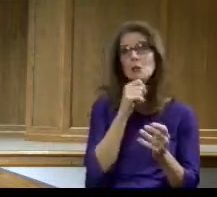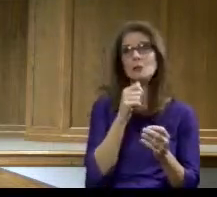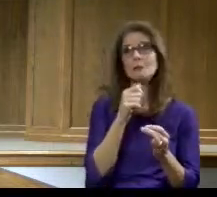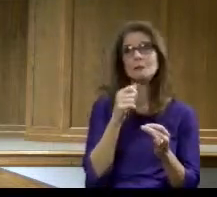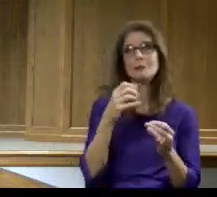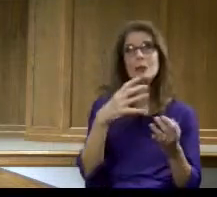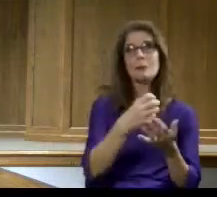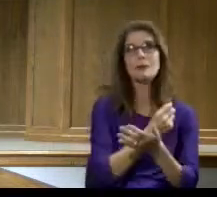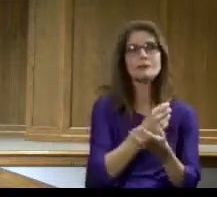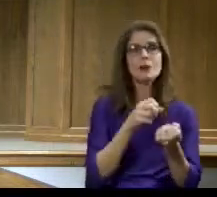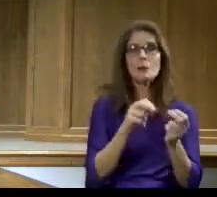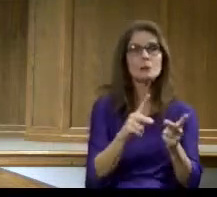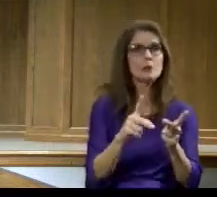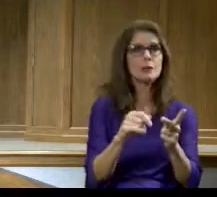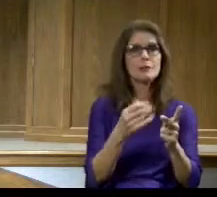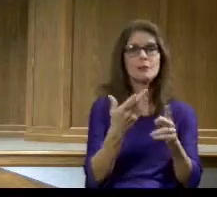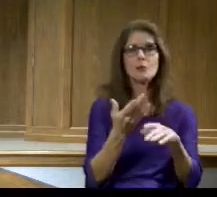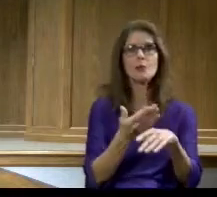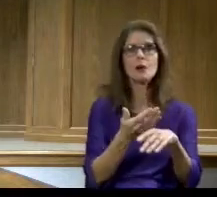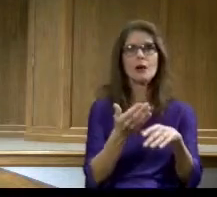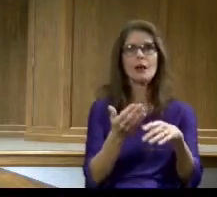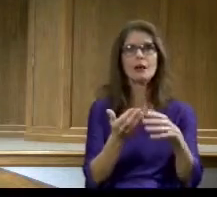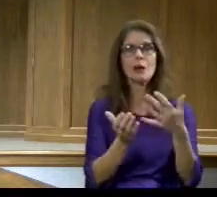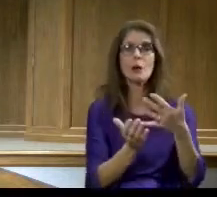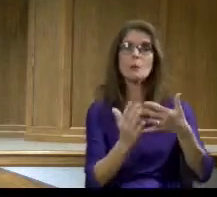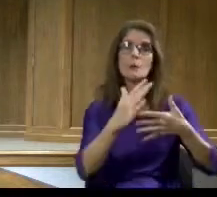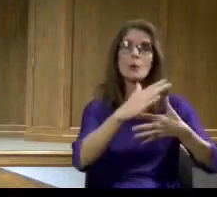just doesn't seem fair at all.